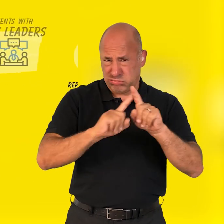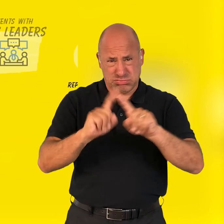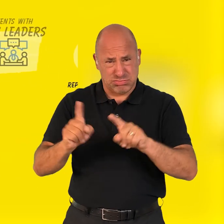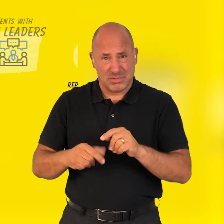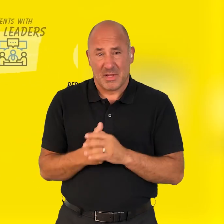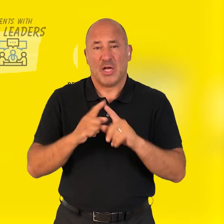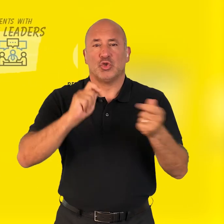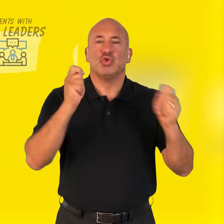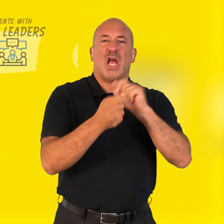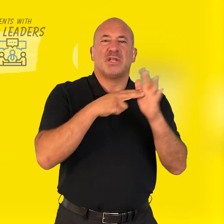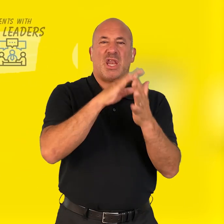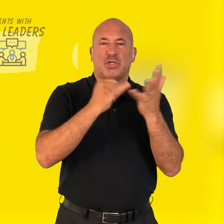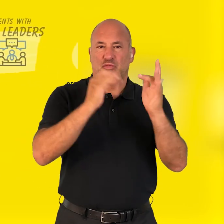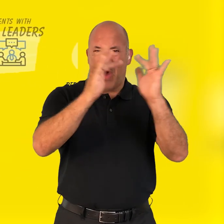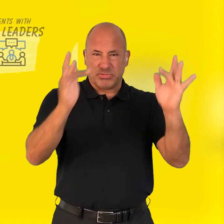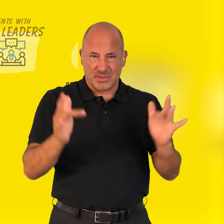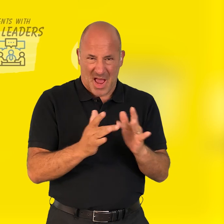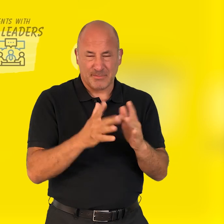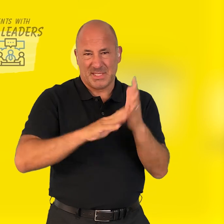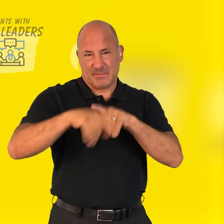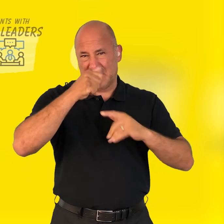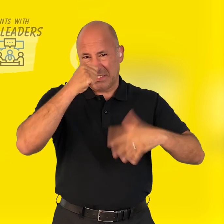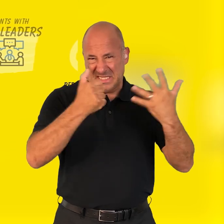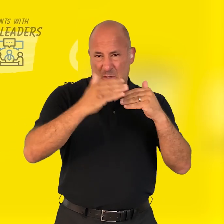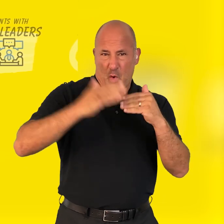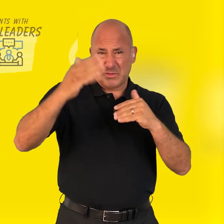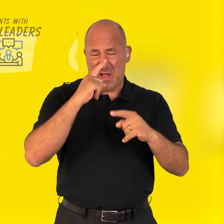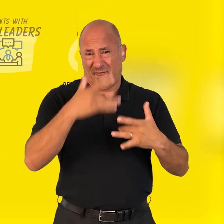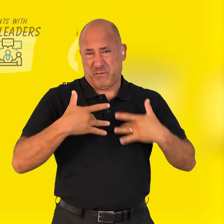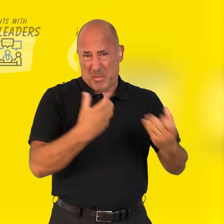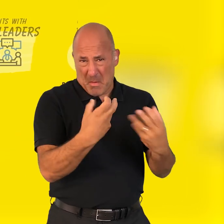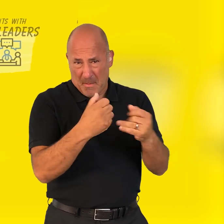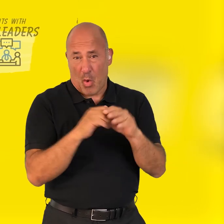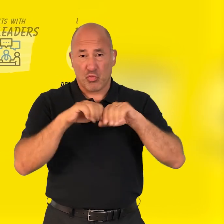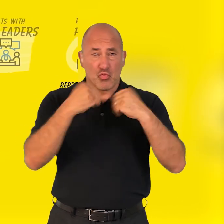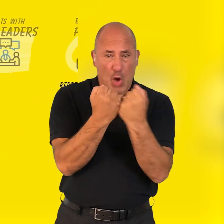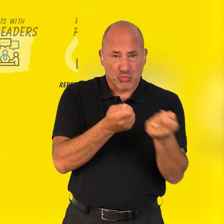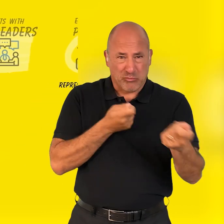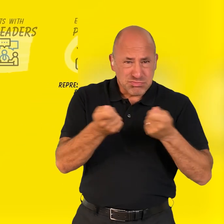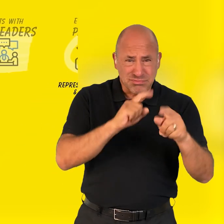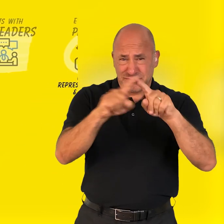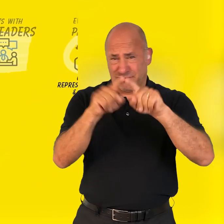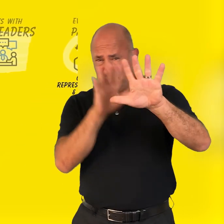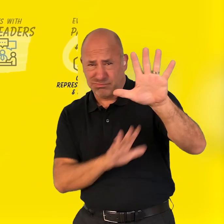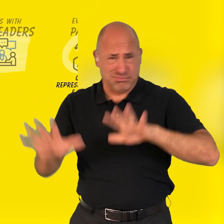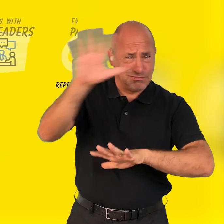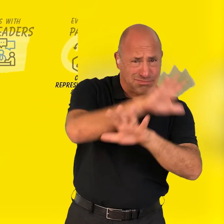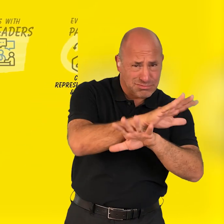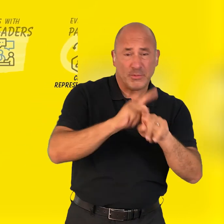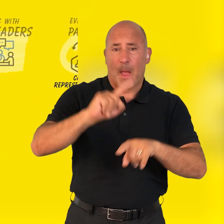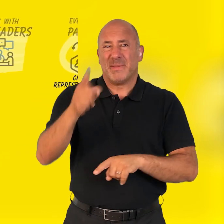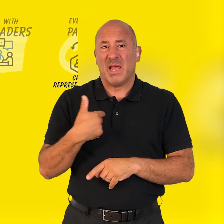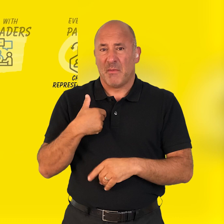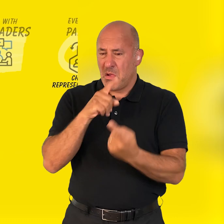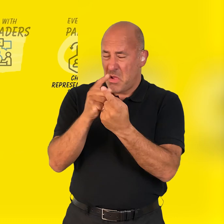Change NHS website, where everyone aged 16 and over could have their say, to workshops held by groups and organisations in communities across the country with people